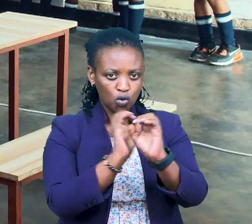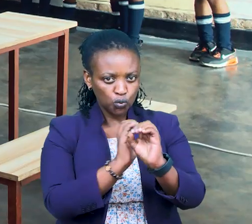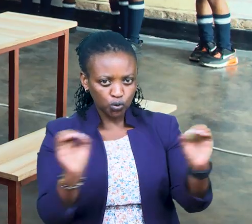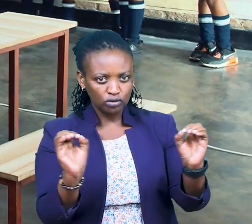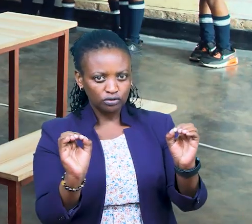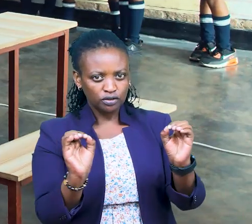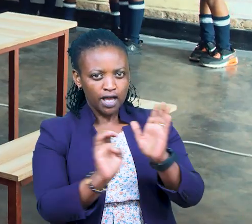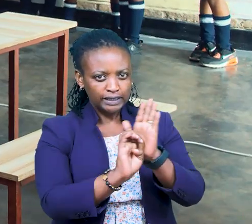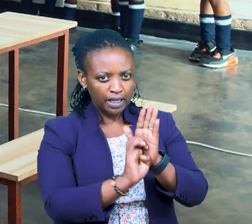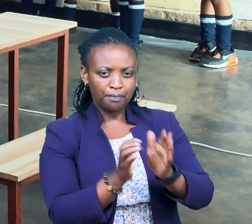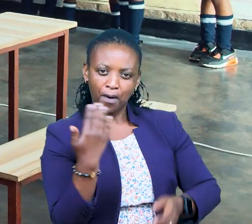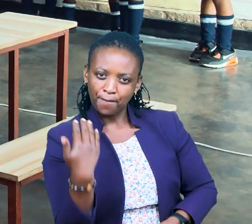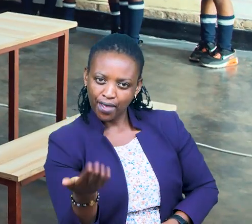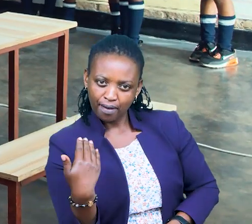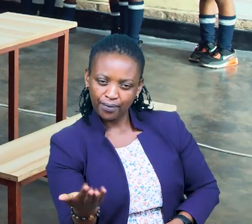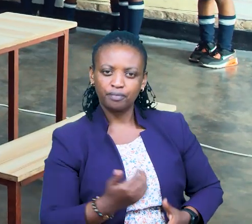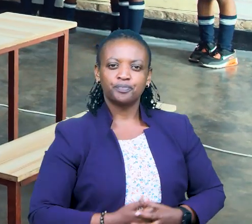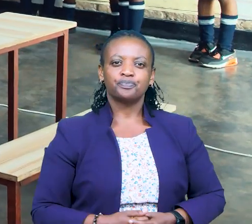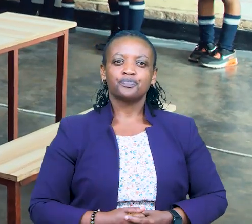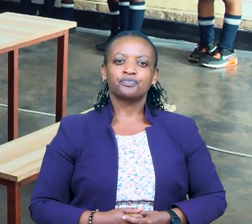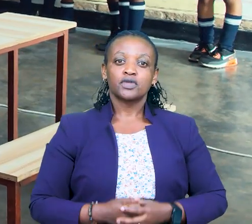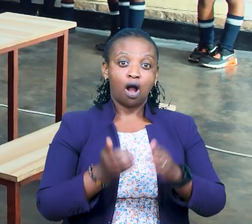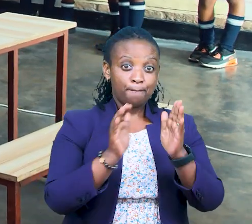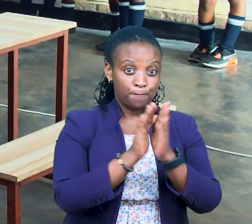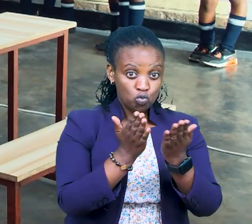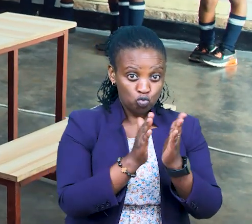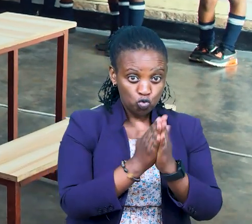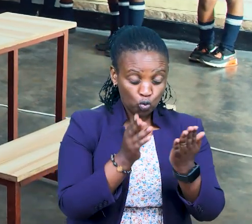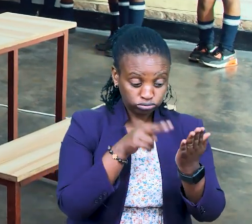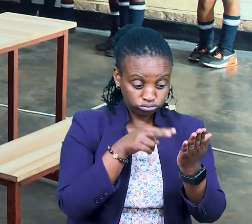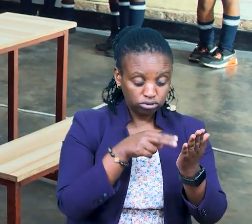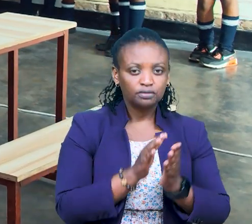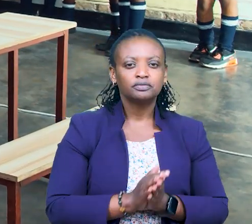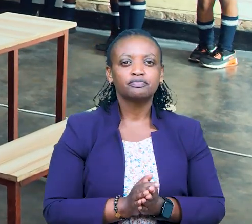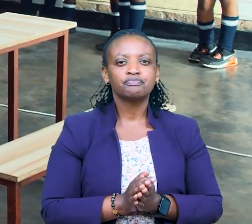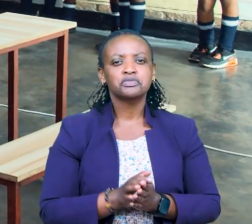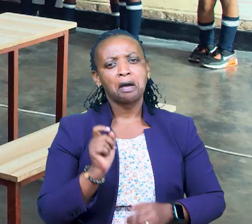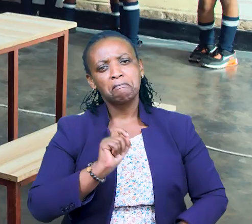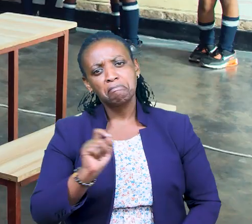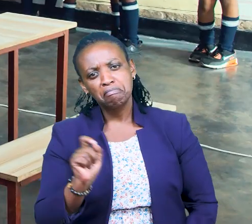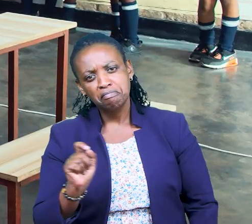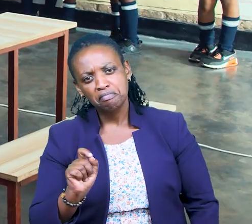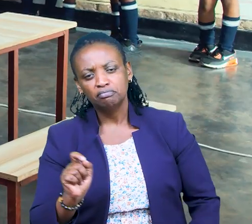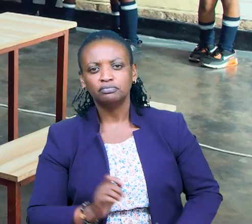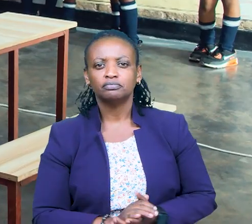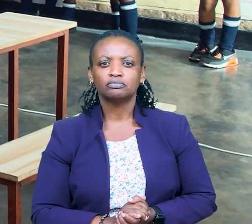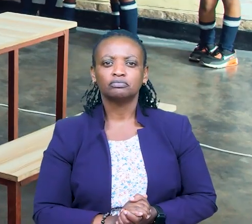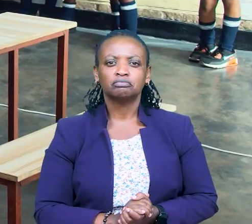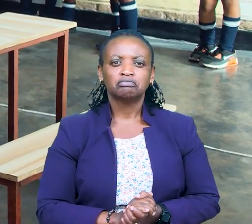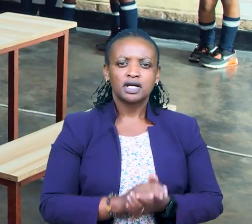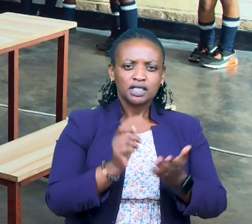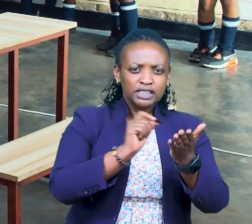Non-magnetic materials. Paper. Paper. Book. Book. Pen.